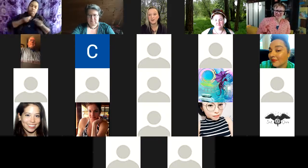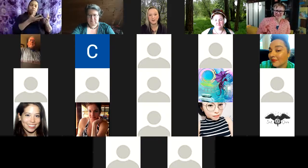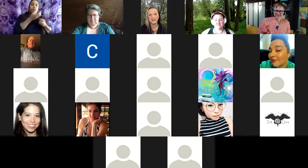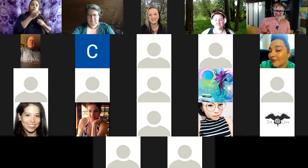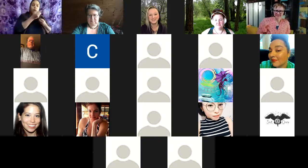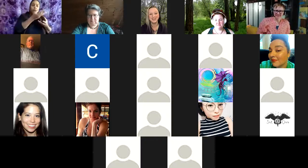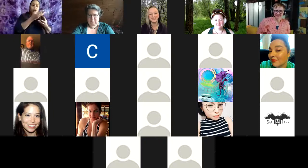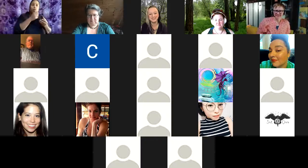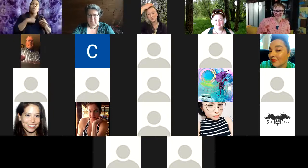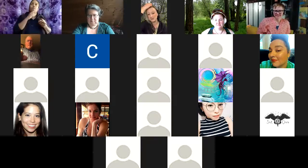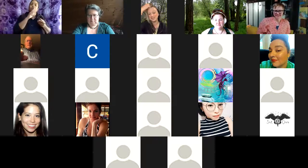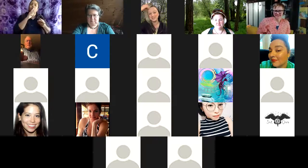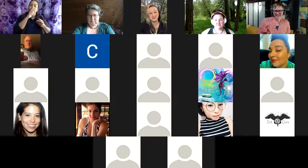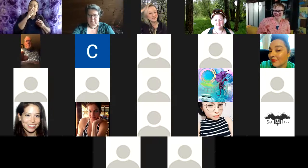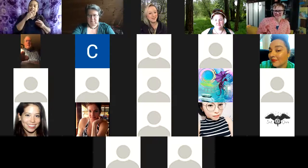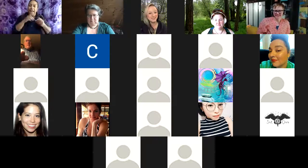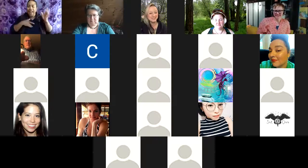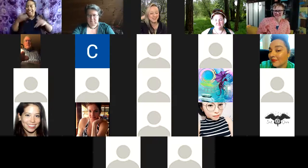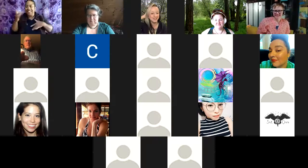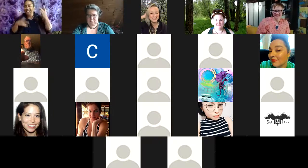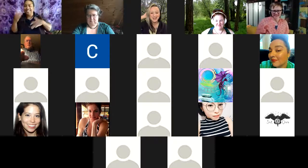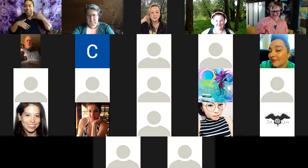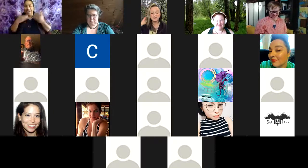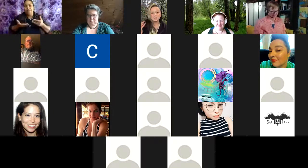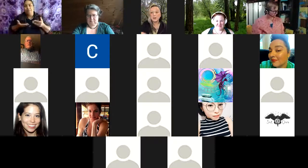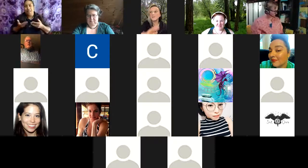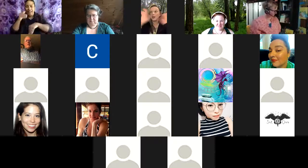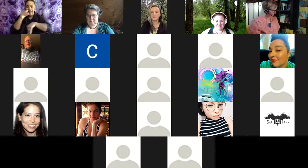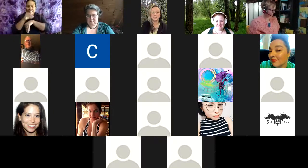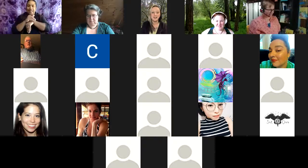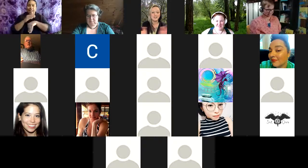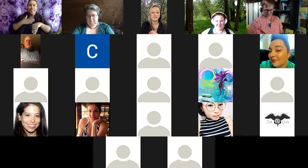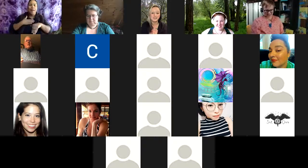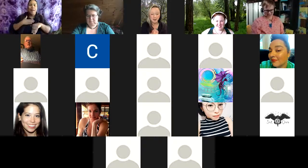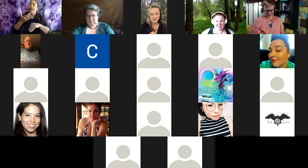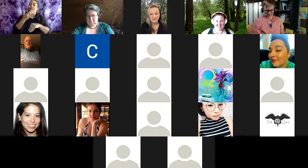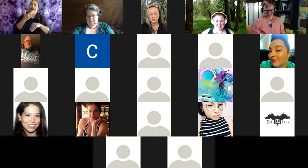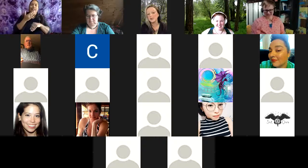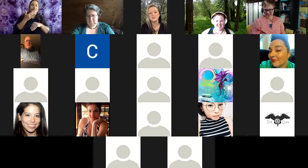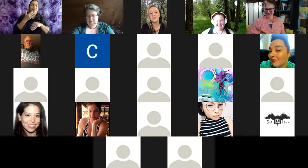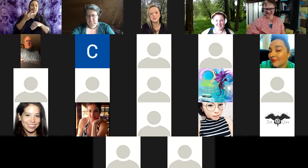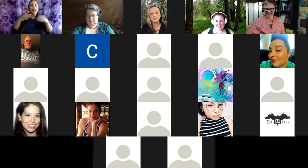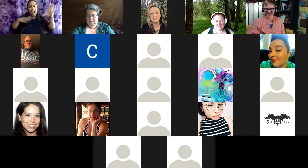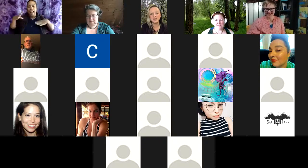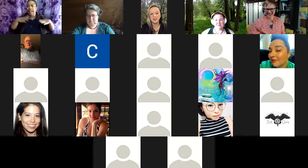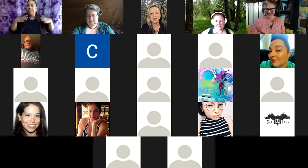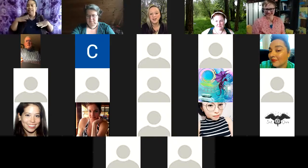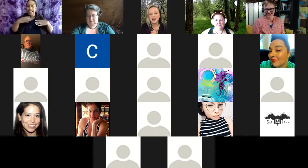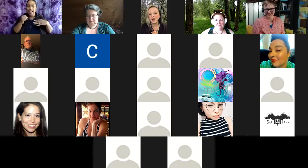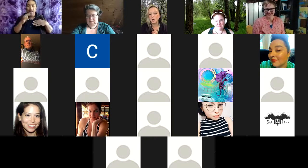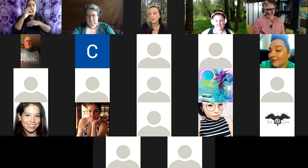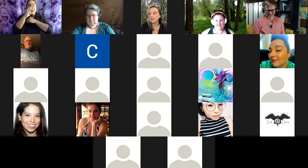very, very excited to be here with you guys tonight. This is my favorite Sabbath in the wheel of the